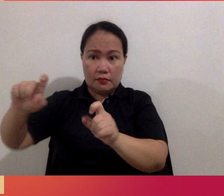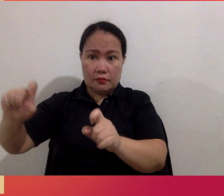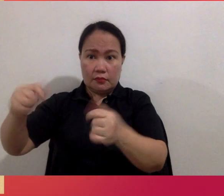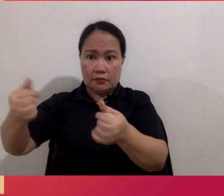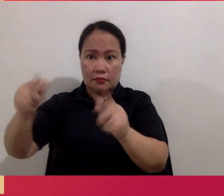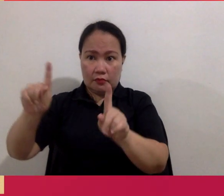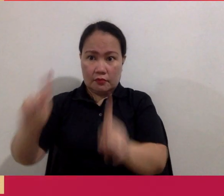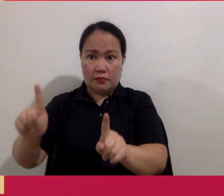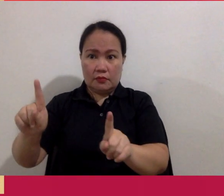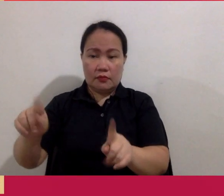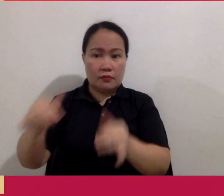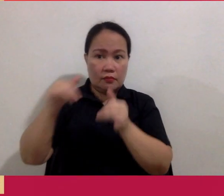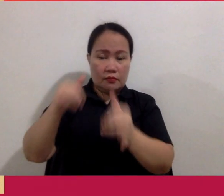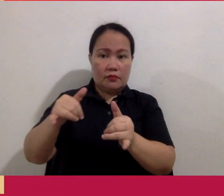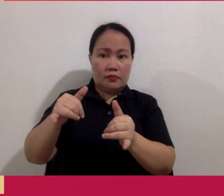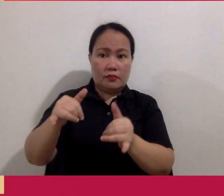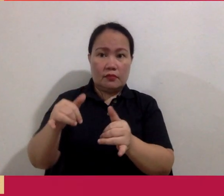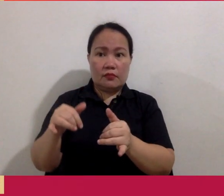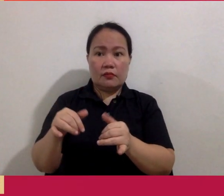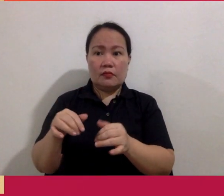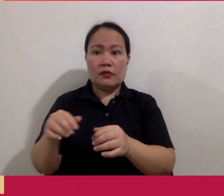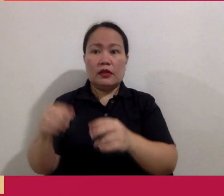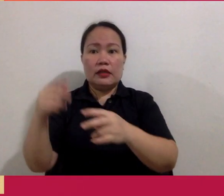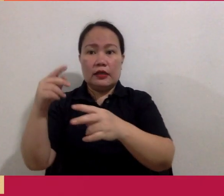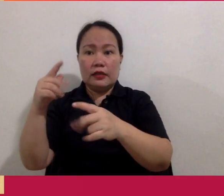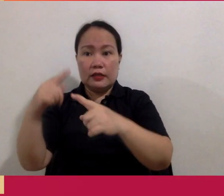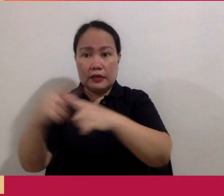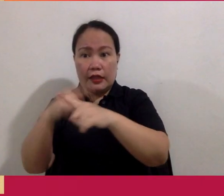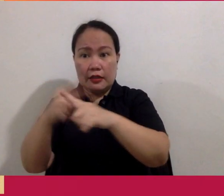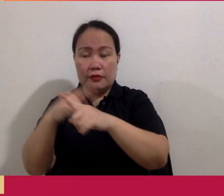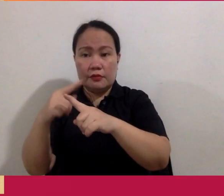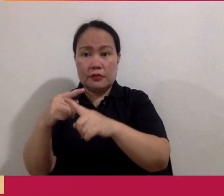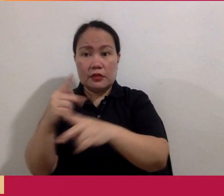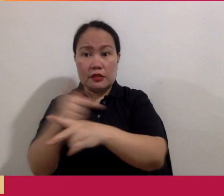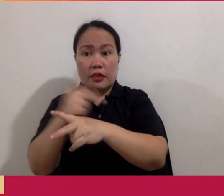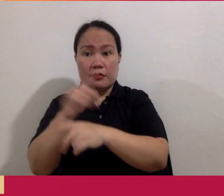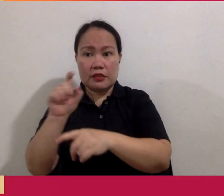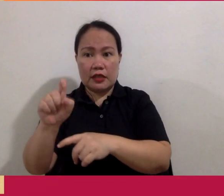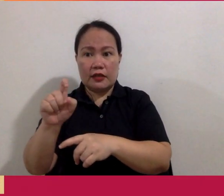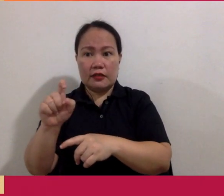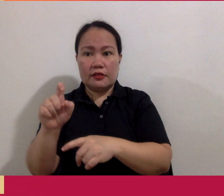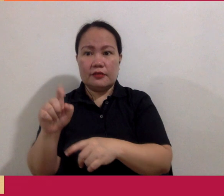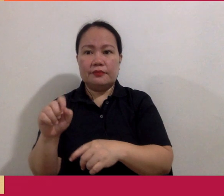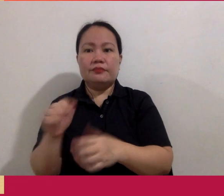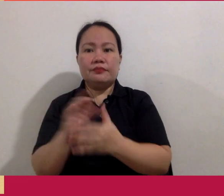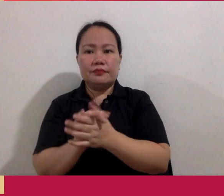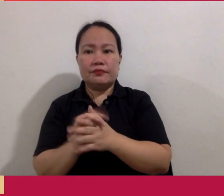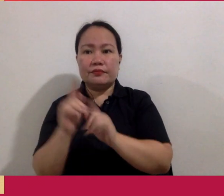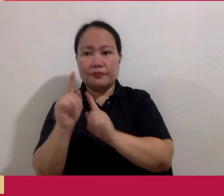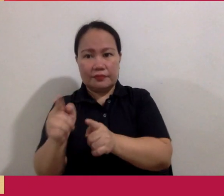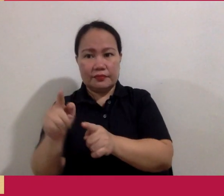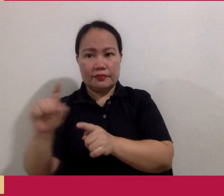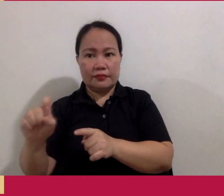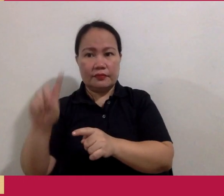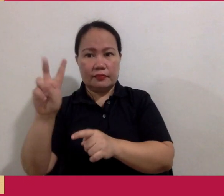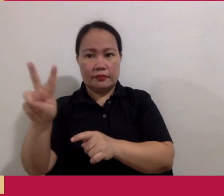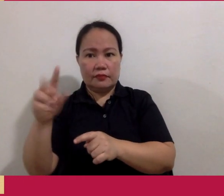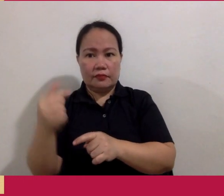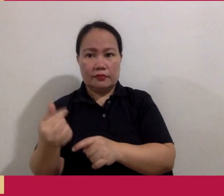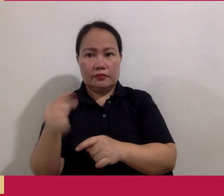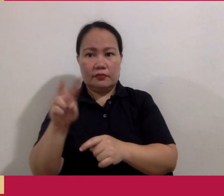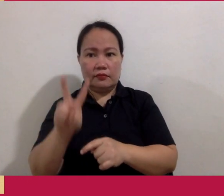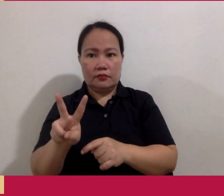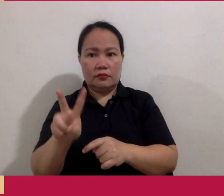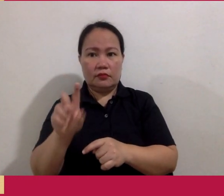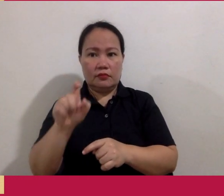x plus 1. Maiwan si x plus 2 times natin kay x. And that is x times x plus 2. The answer is